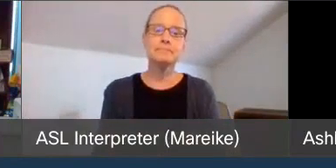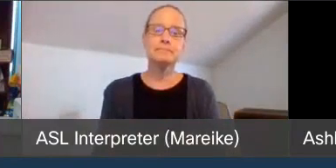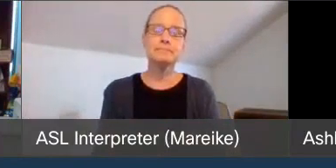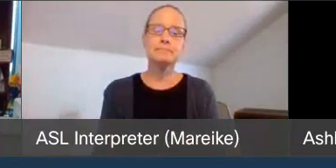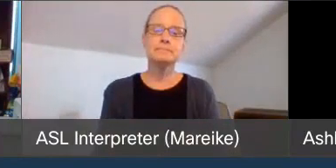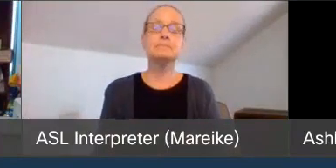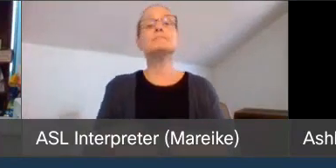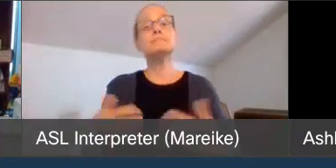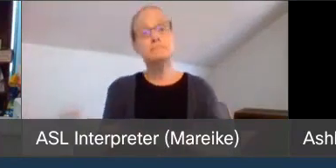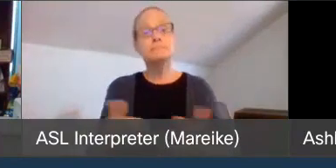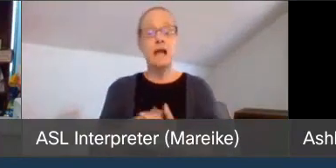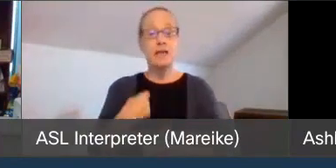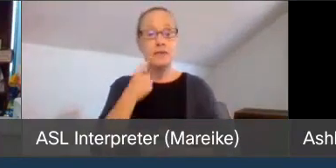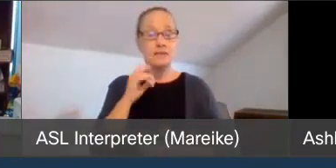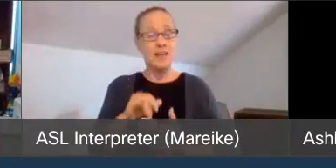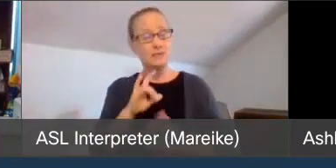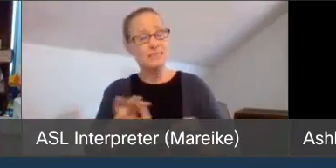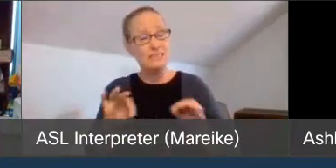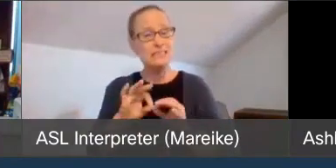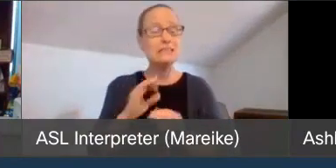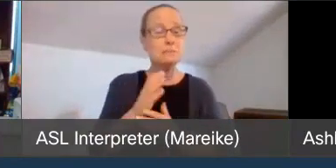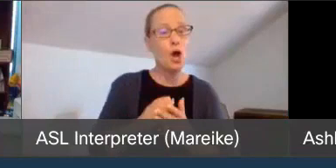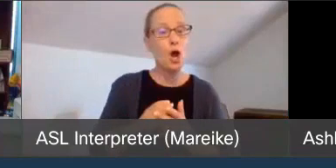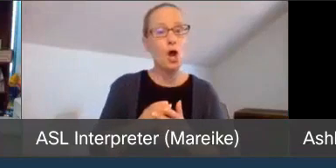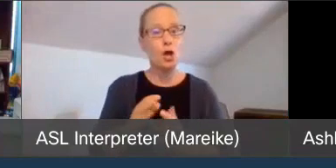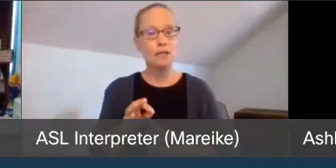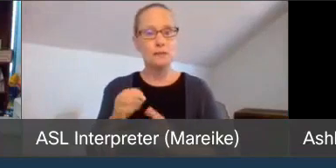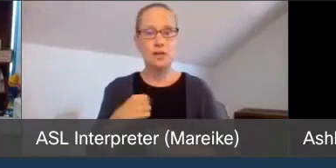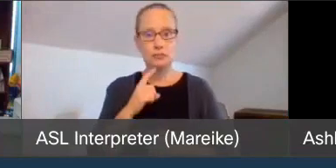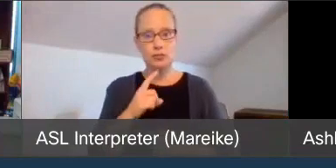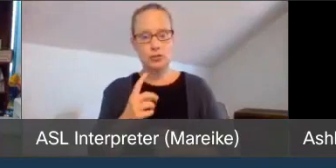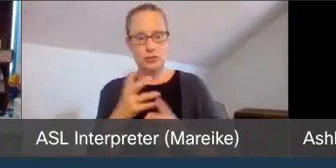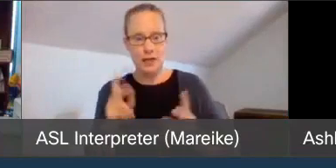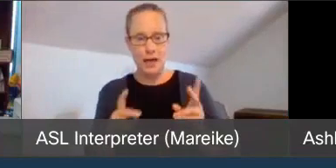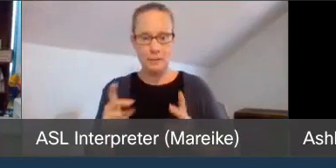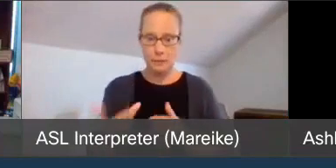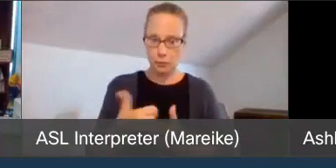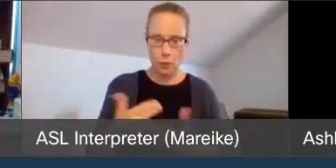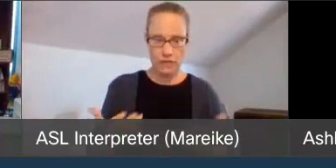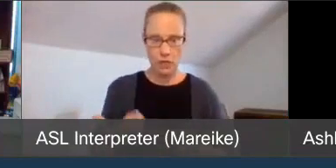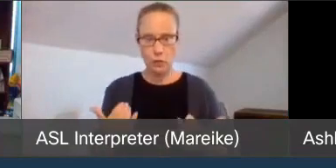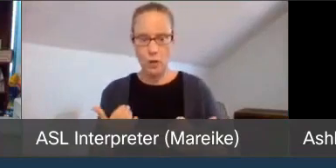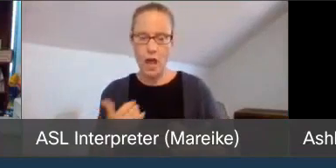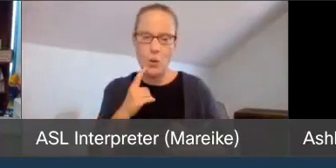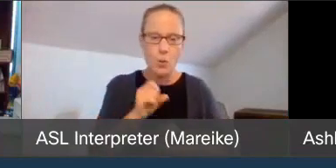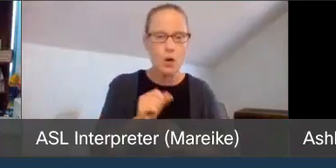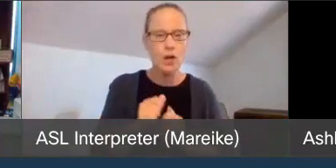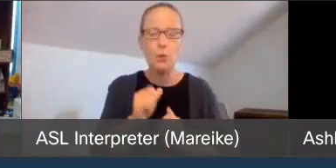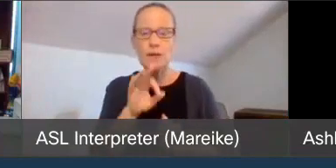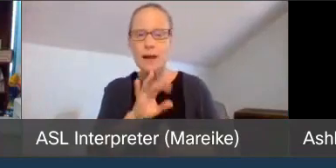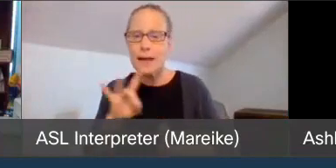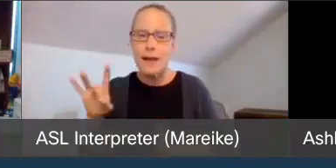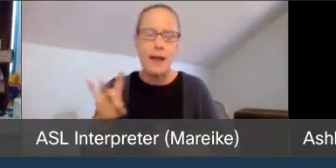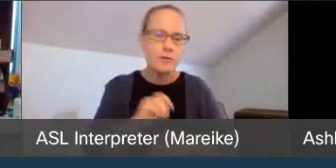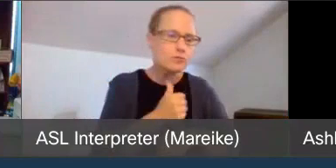so that's, I think, such a key piece, especially I'm sure there's a lot of folks on this call that are working with your stakeholder groups, your 988 rollout groups in